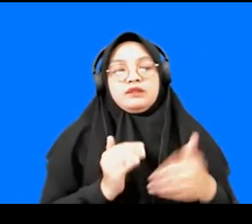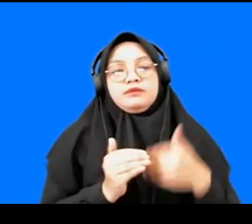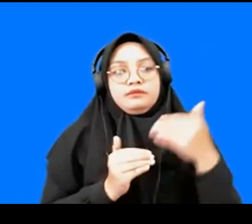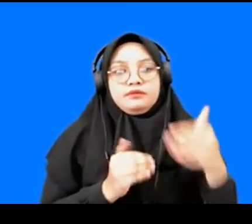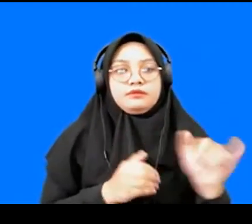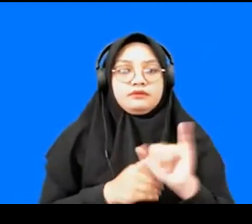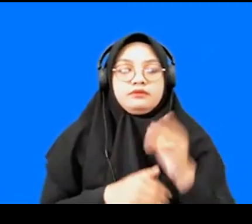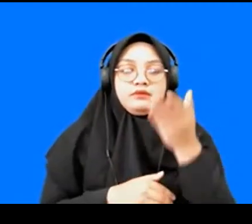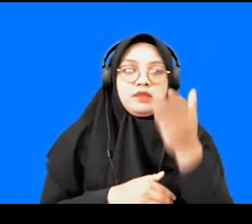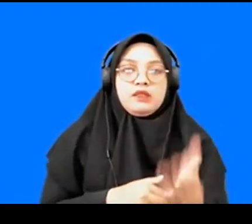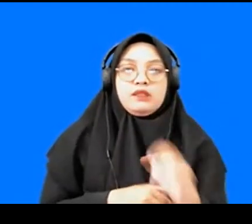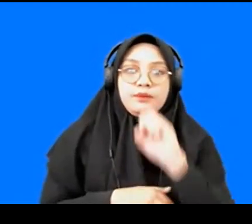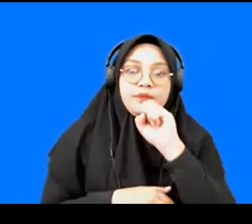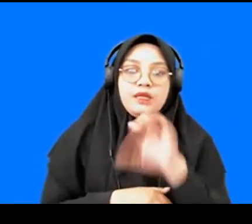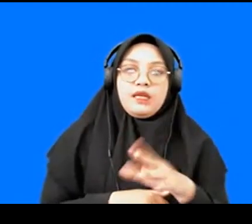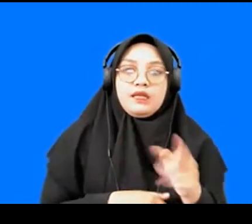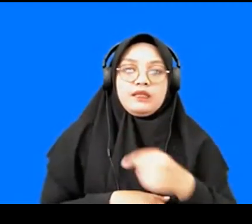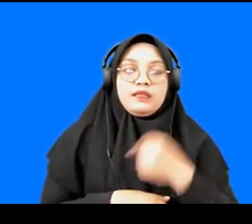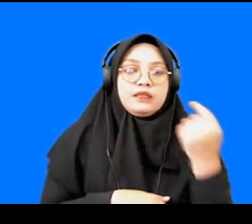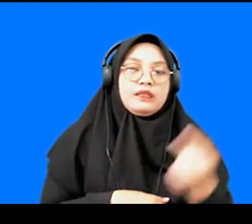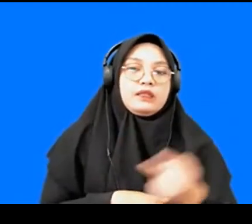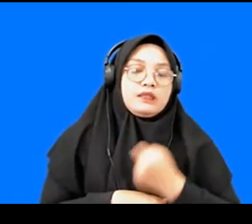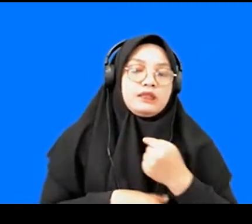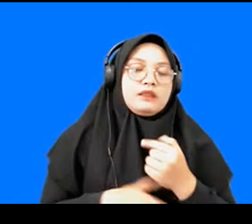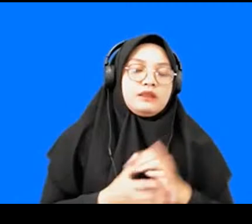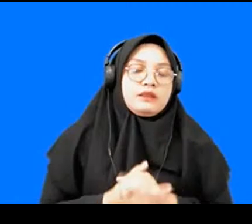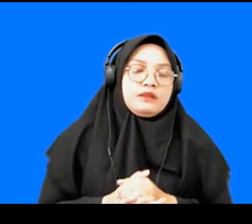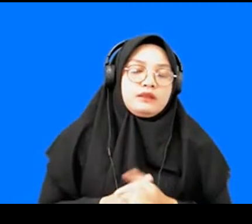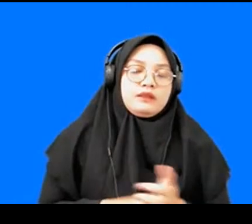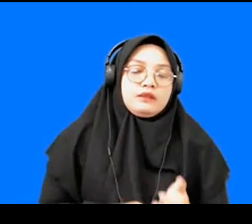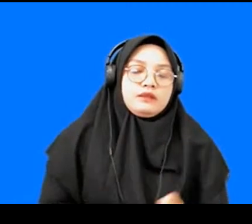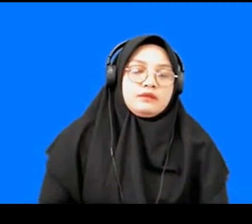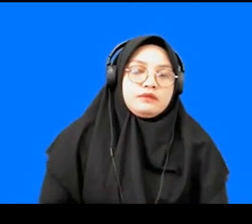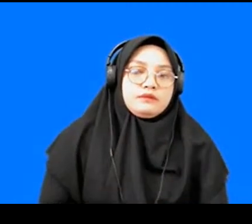are not, oftentimes, you know, people,